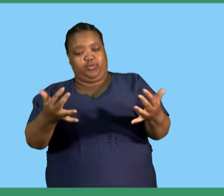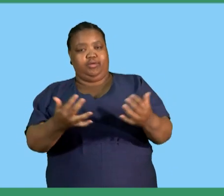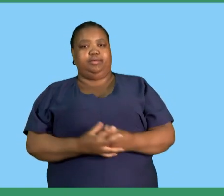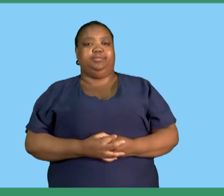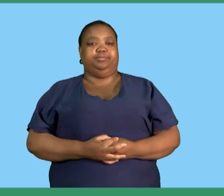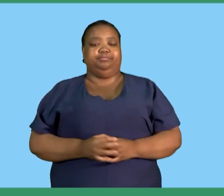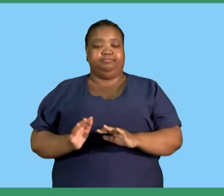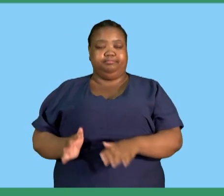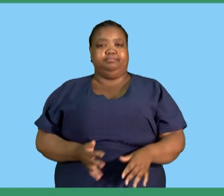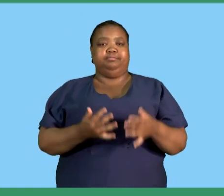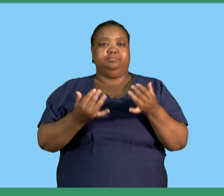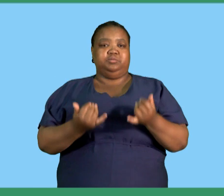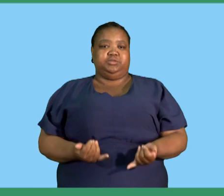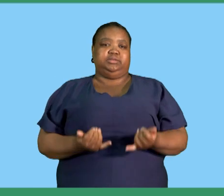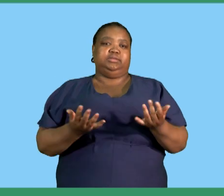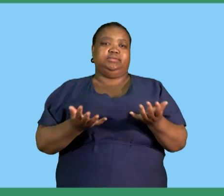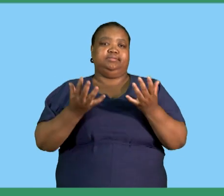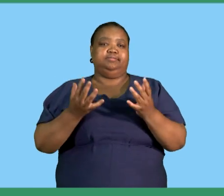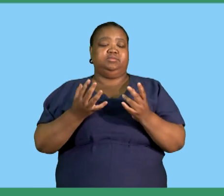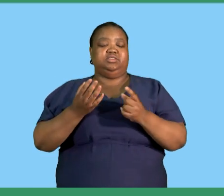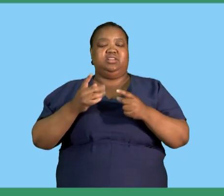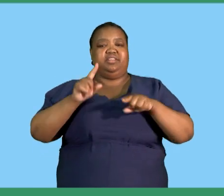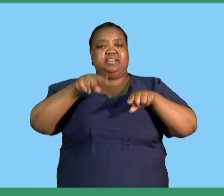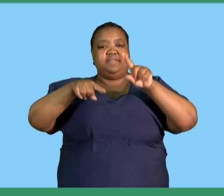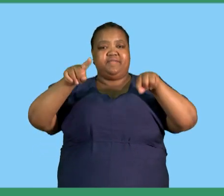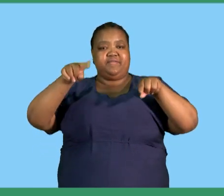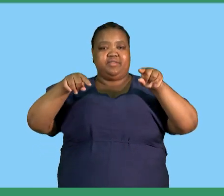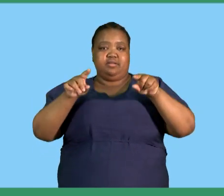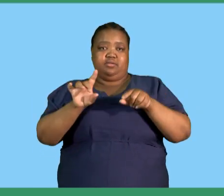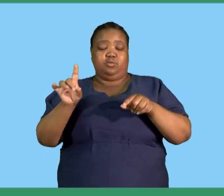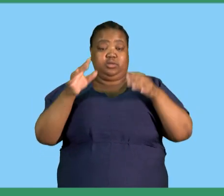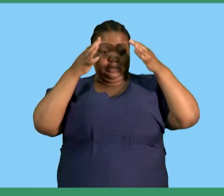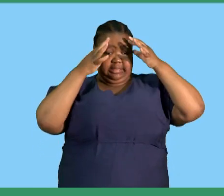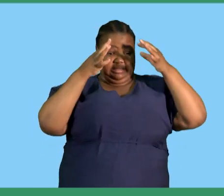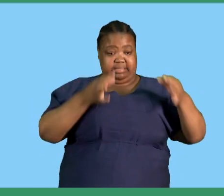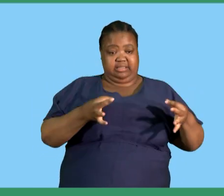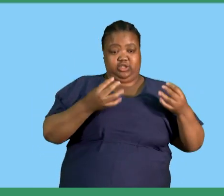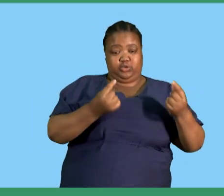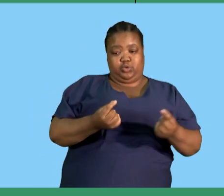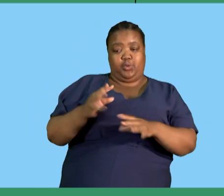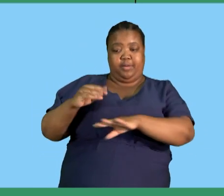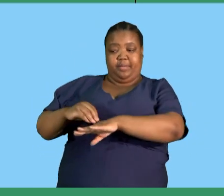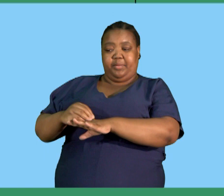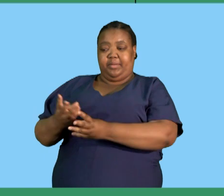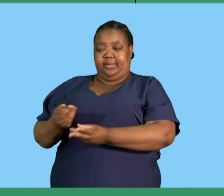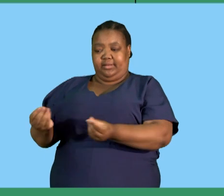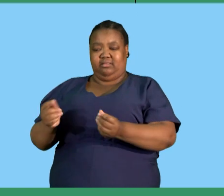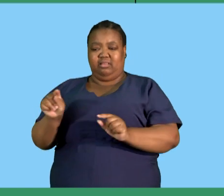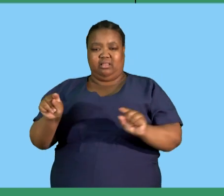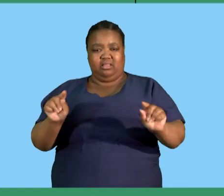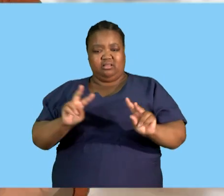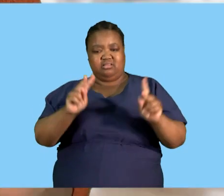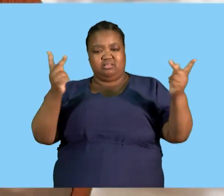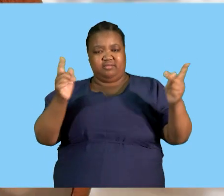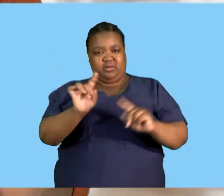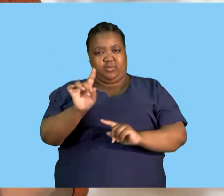All right, we're moving right along. We've defined, now we're going to go to the differences between decision making and problem solving. What is